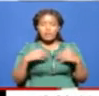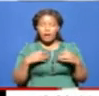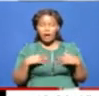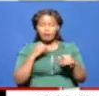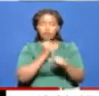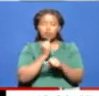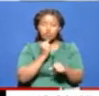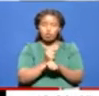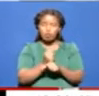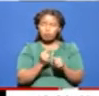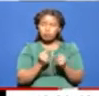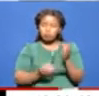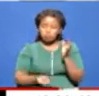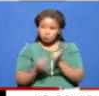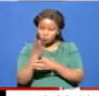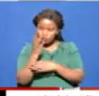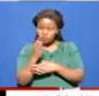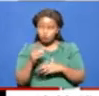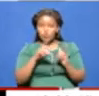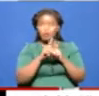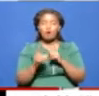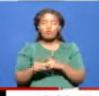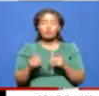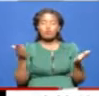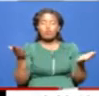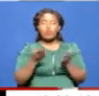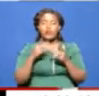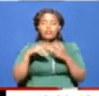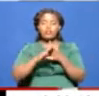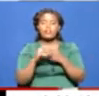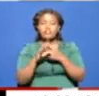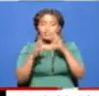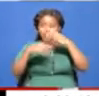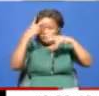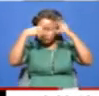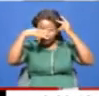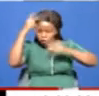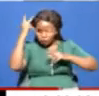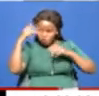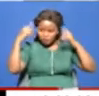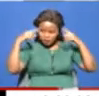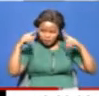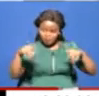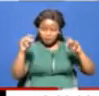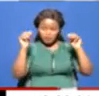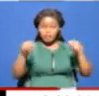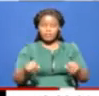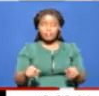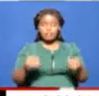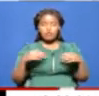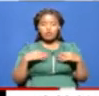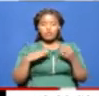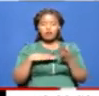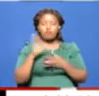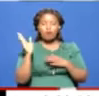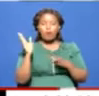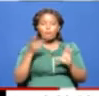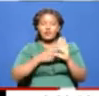environment in which the engineering profession can thrive, so that it can make more meaningful contribution